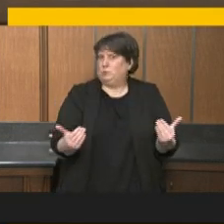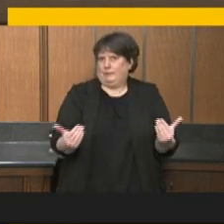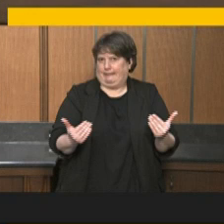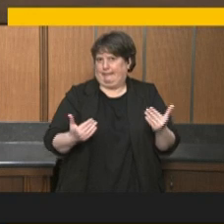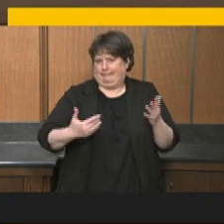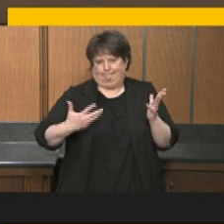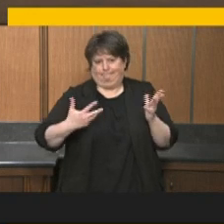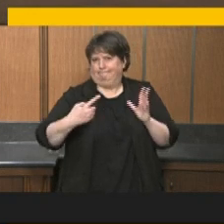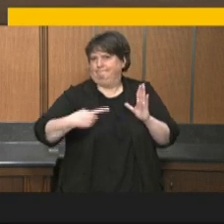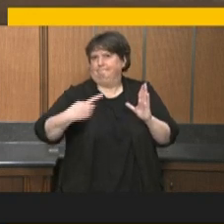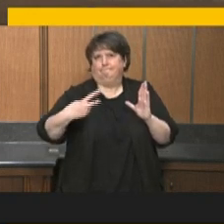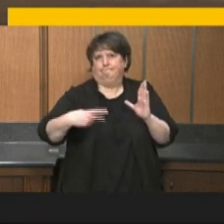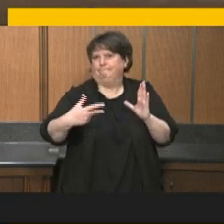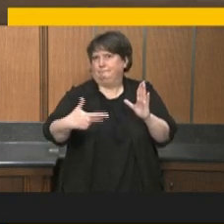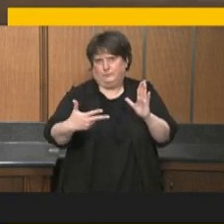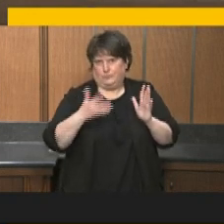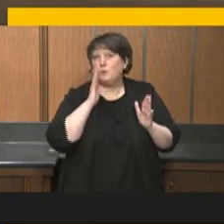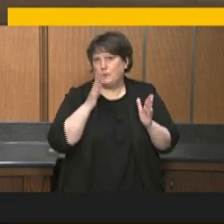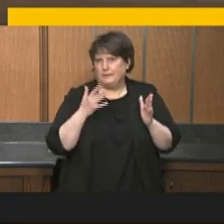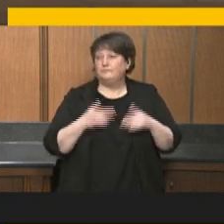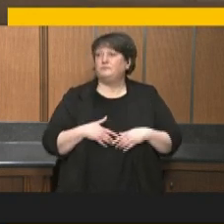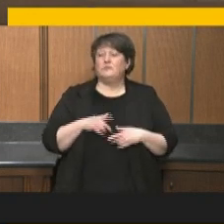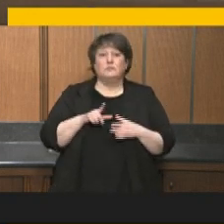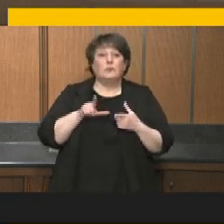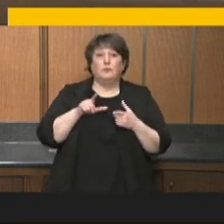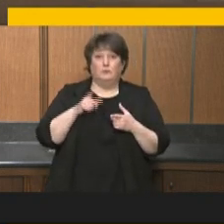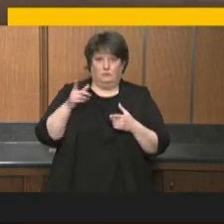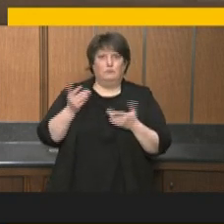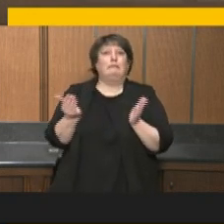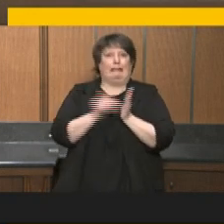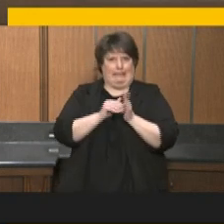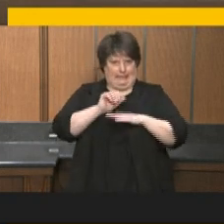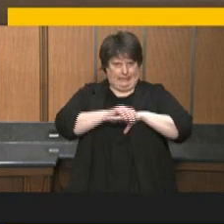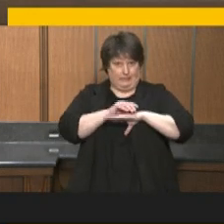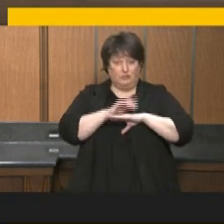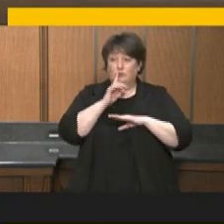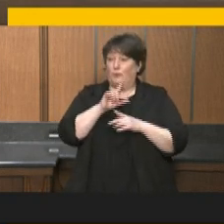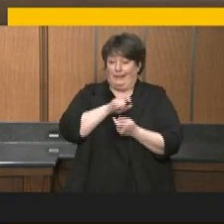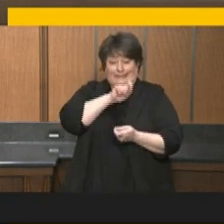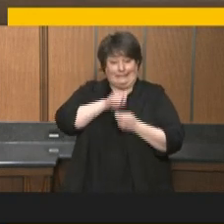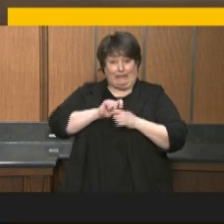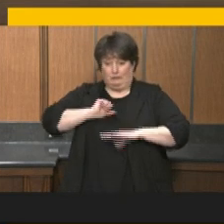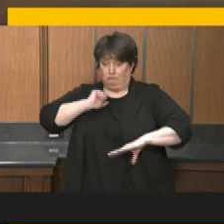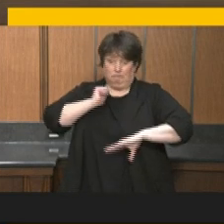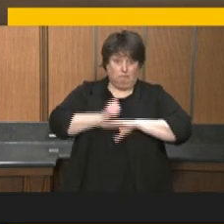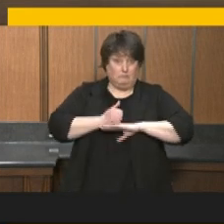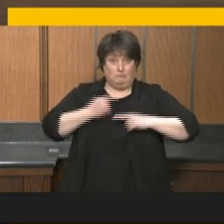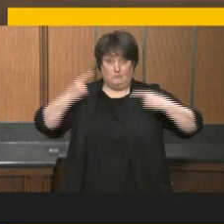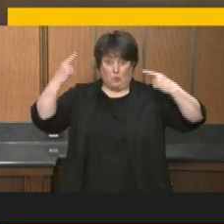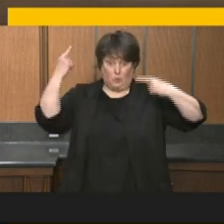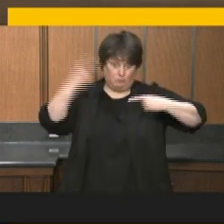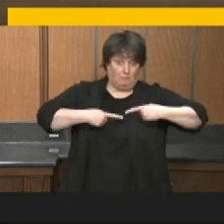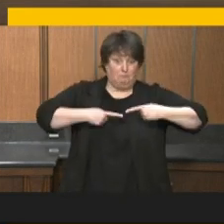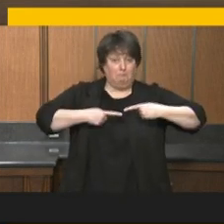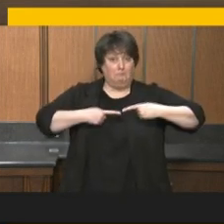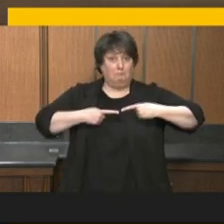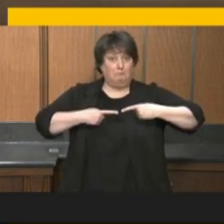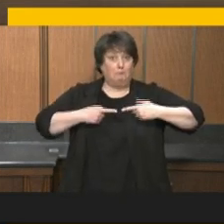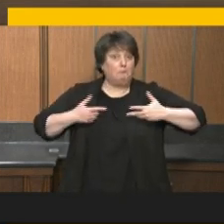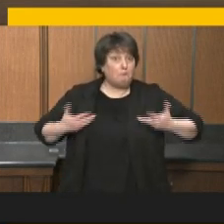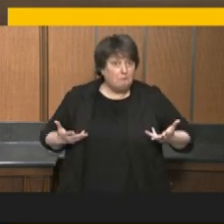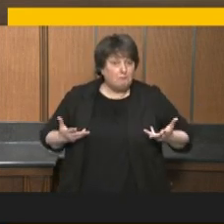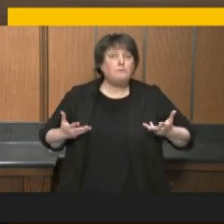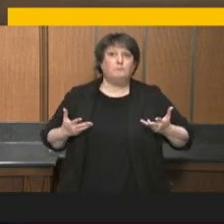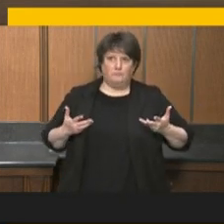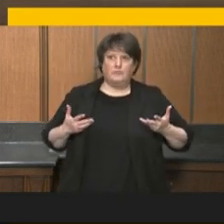English. So in terms of the actual moment of entry into force, let me be clear. The decision